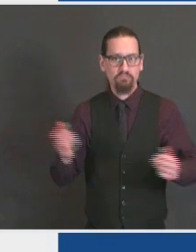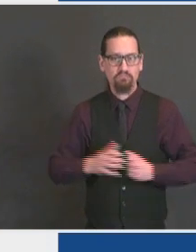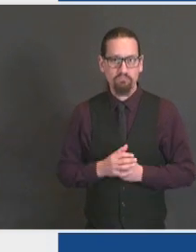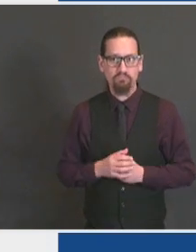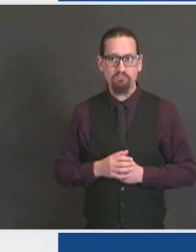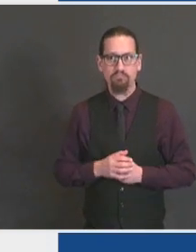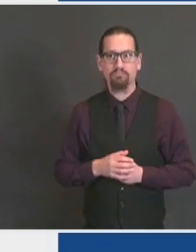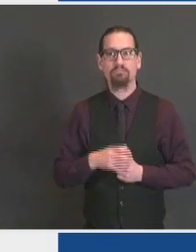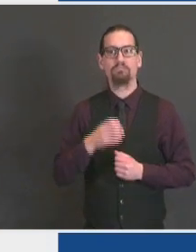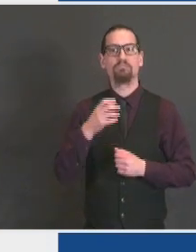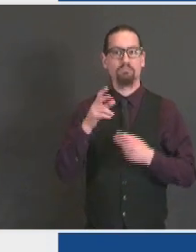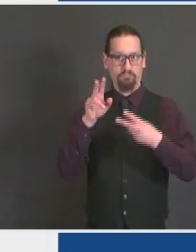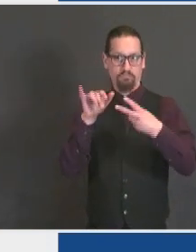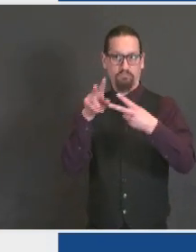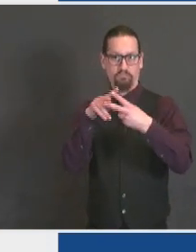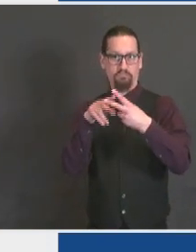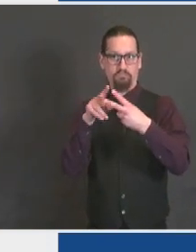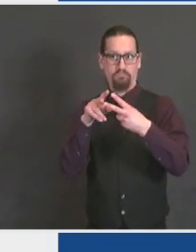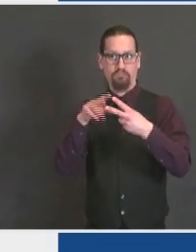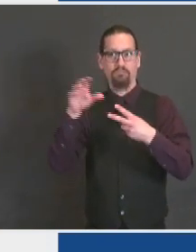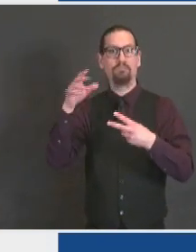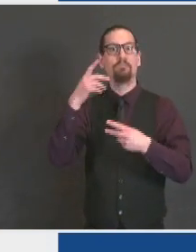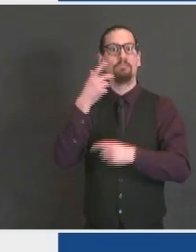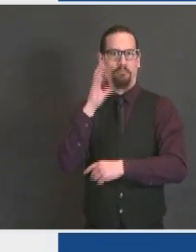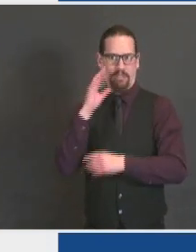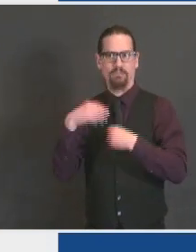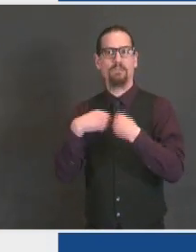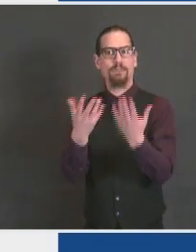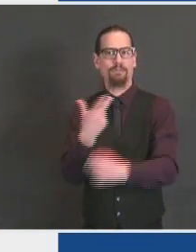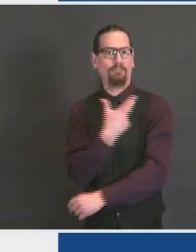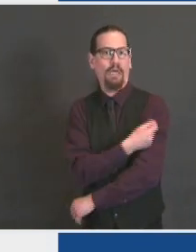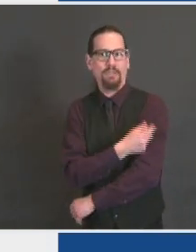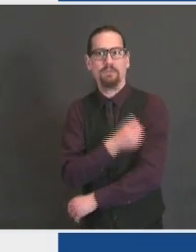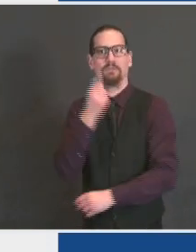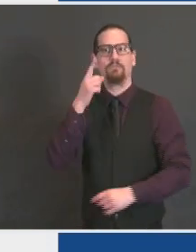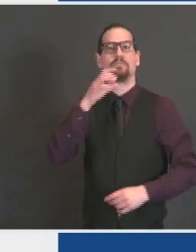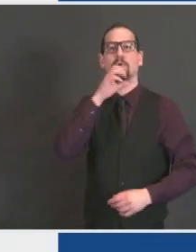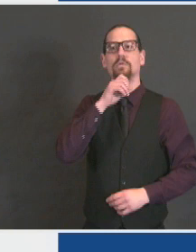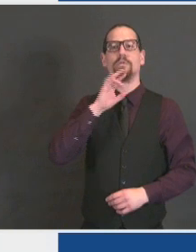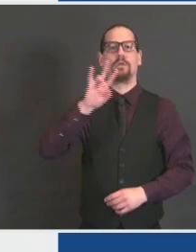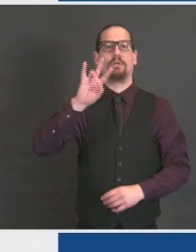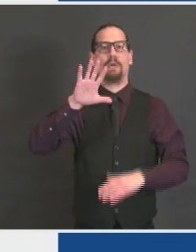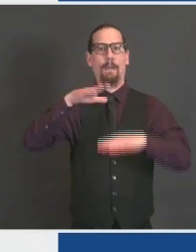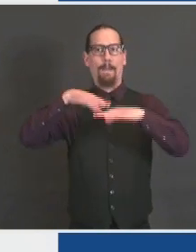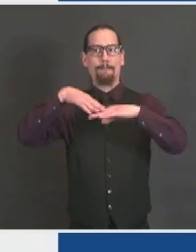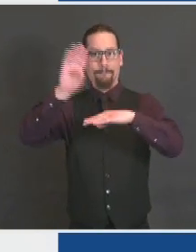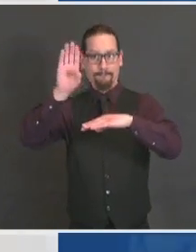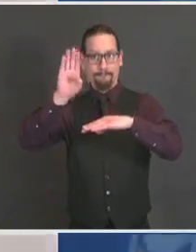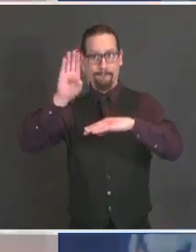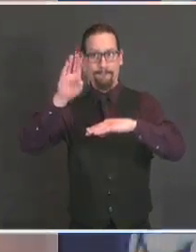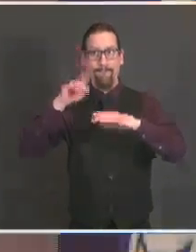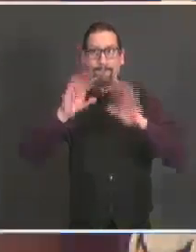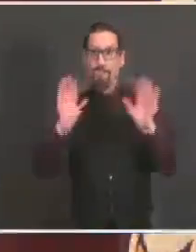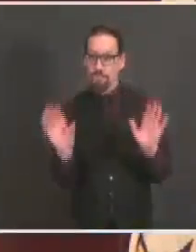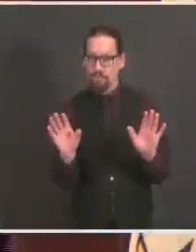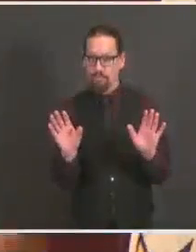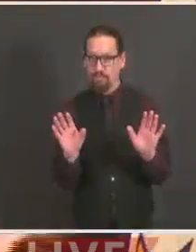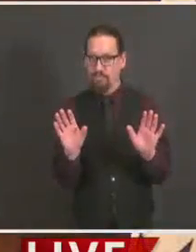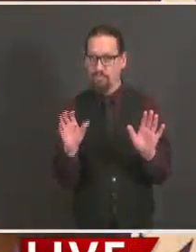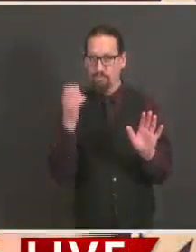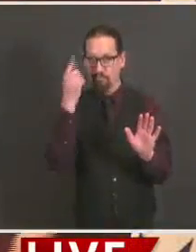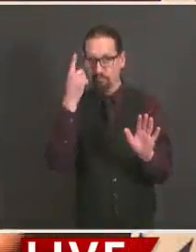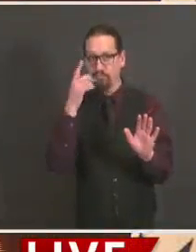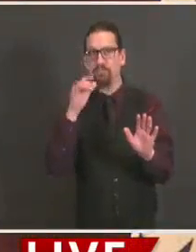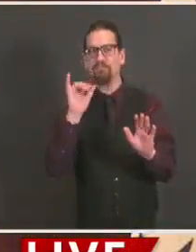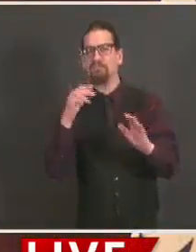Walgreens vaccinating people who are 75 years of age and older, although we expect multiple